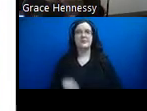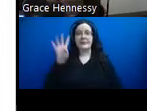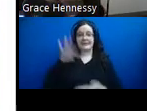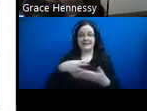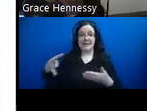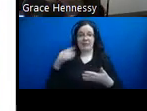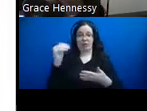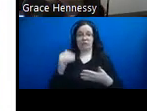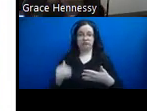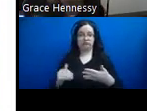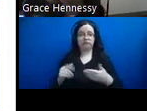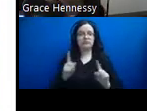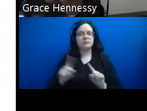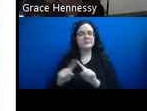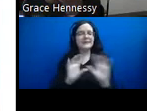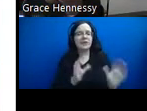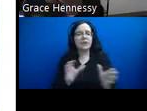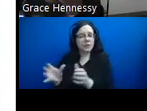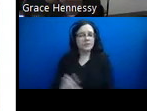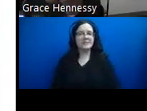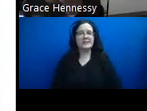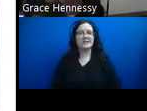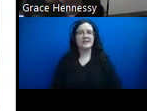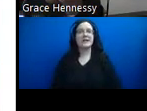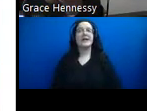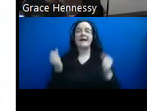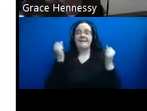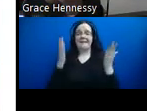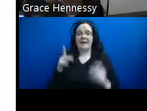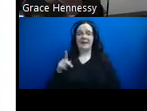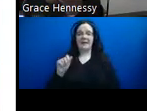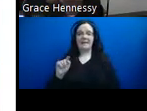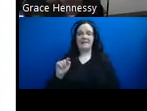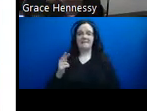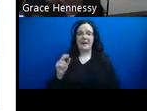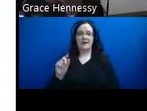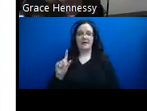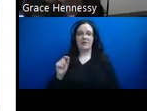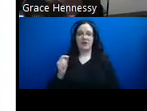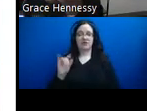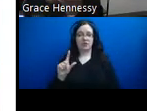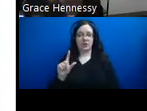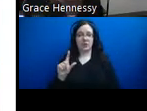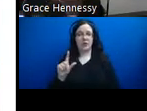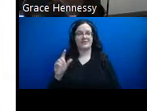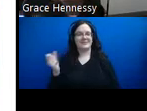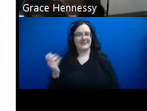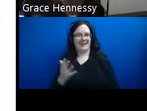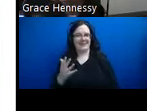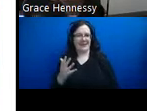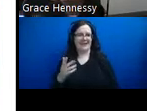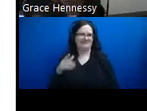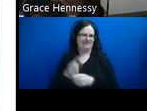breakdown of the different groups, the number of pathological gambling criteria met, and the odds ratio of lifetime